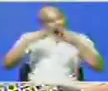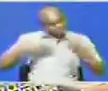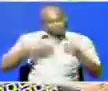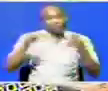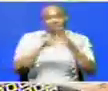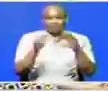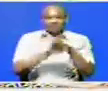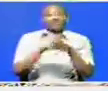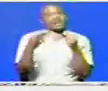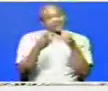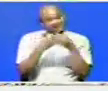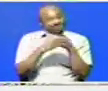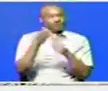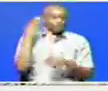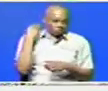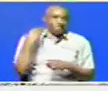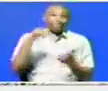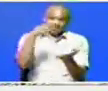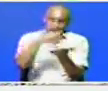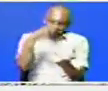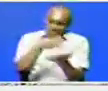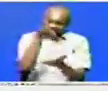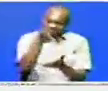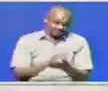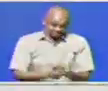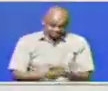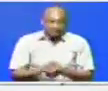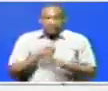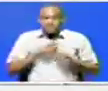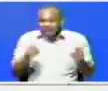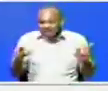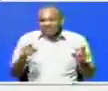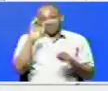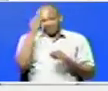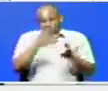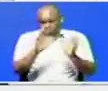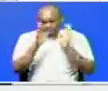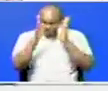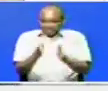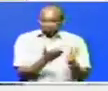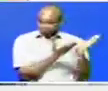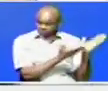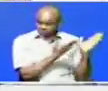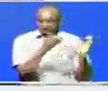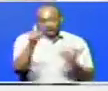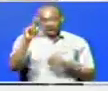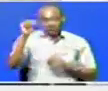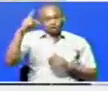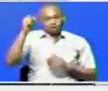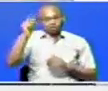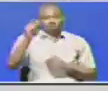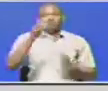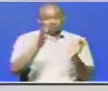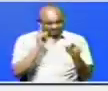the August 8th Bangor election will be included in the ballot. But Third Way Alliance leader Dr. Ekuru Aukot, after meeting with IEBC chairman